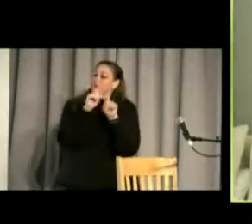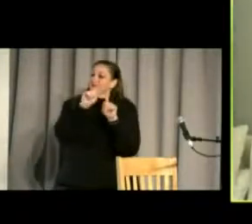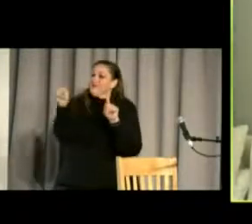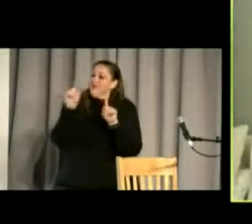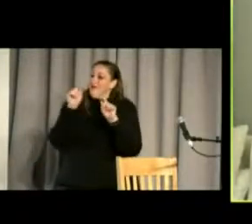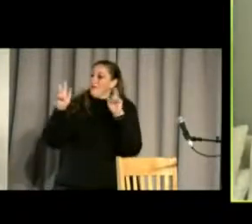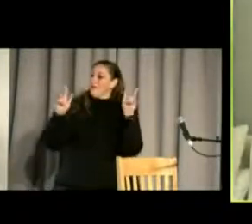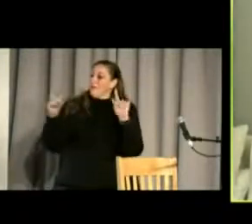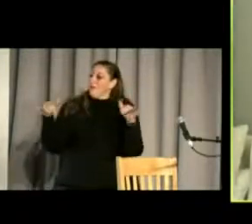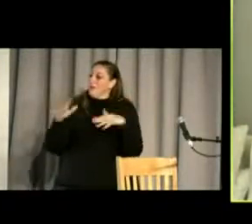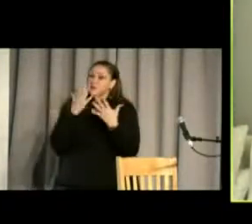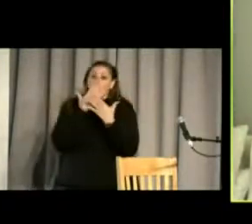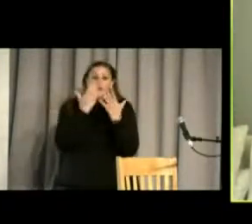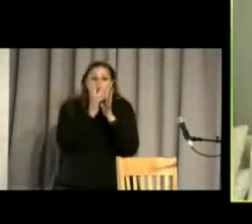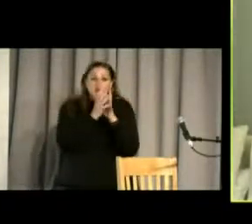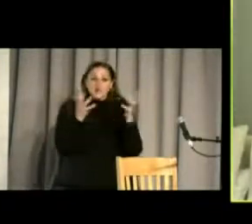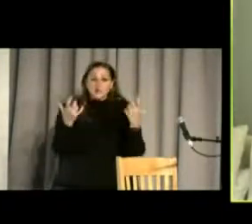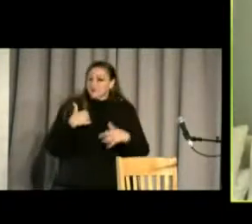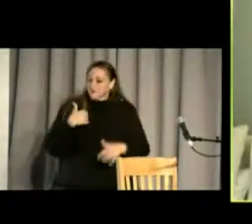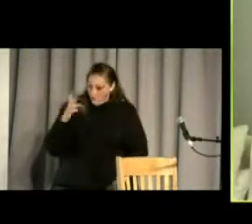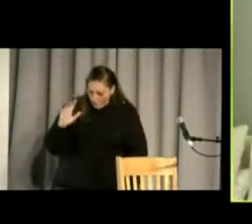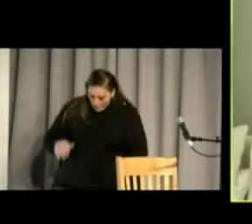you to everybody else present.